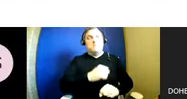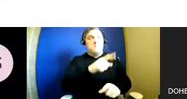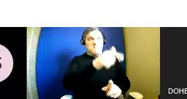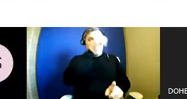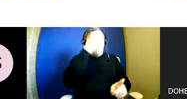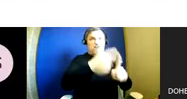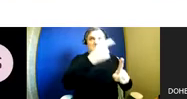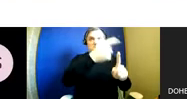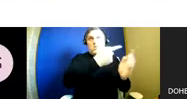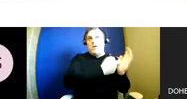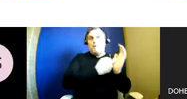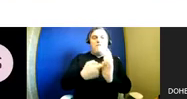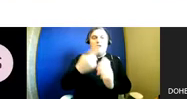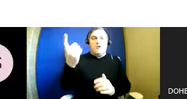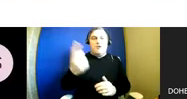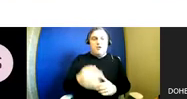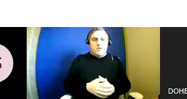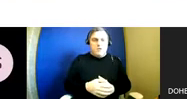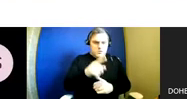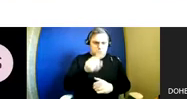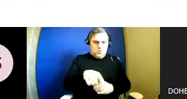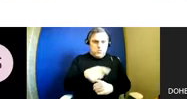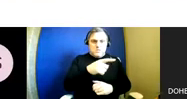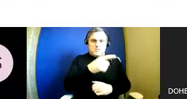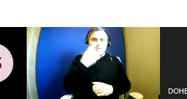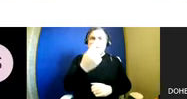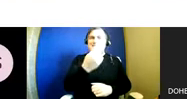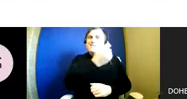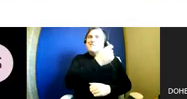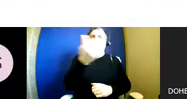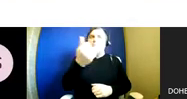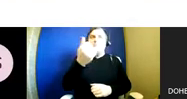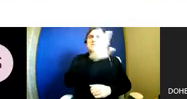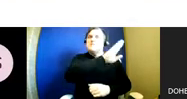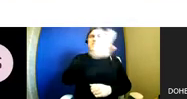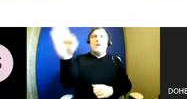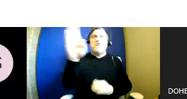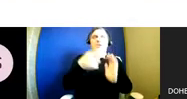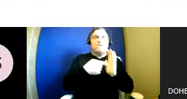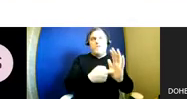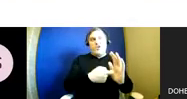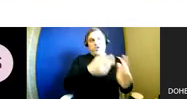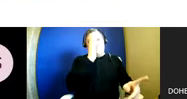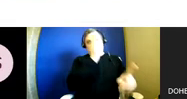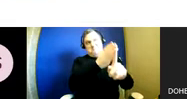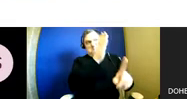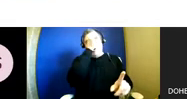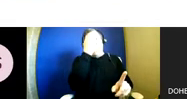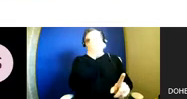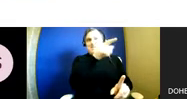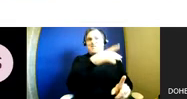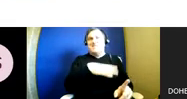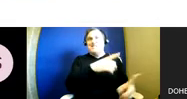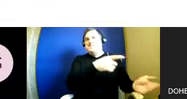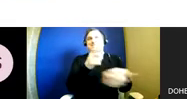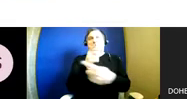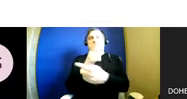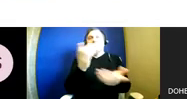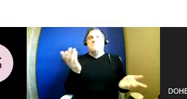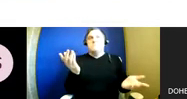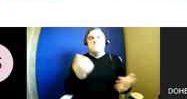them straight on. So you can see on the figures that there are some that we've directly referred, that it's really clear what they need. So we've just directly referred them